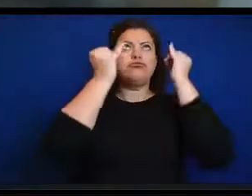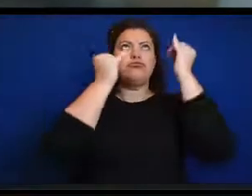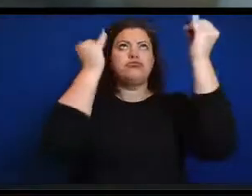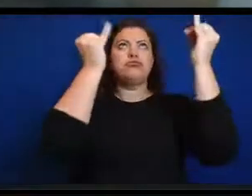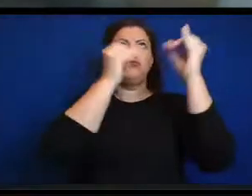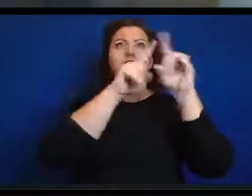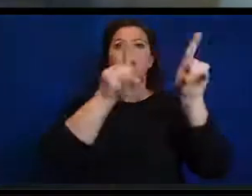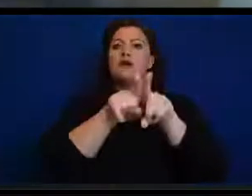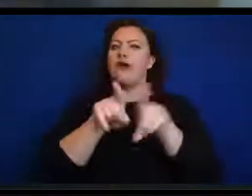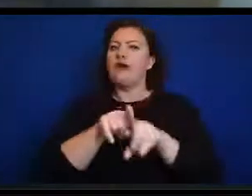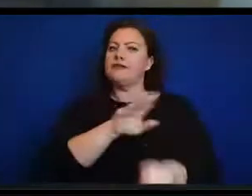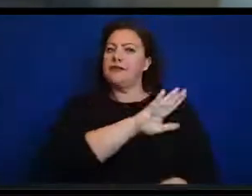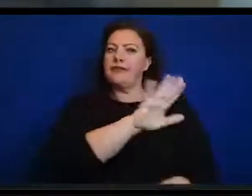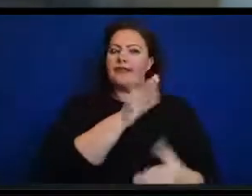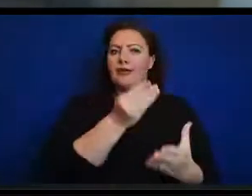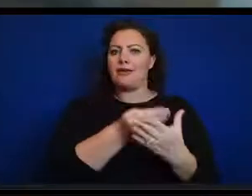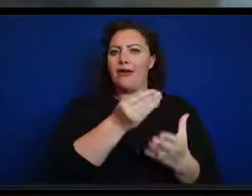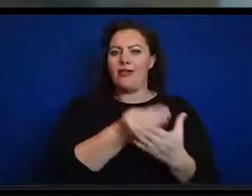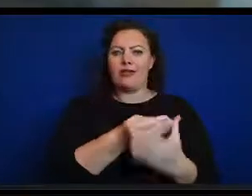forth the